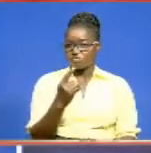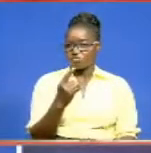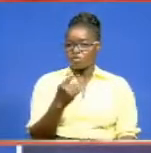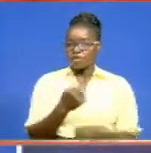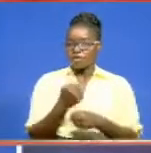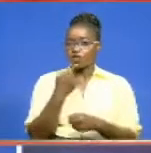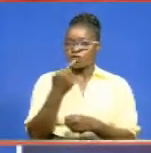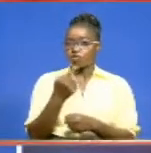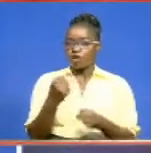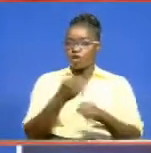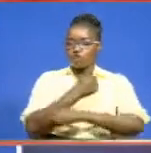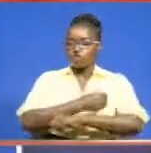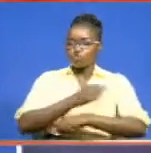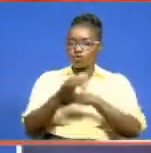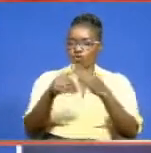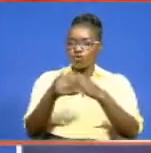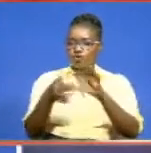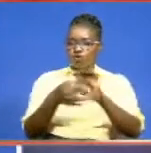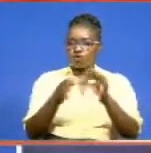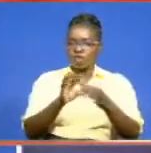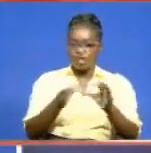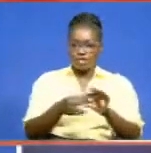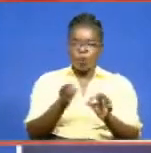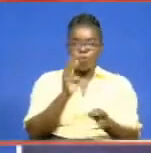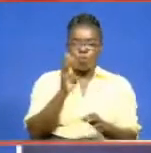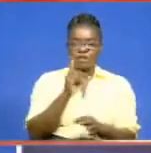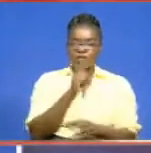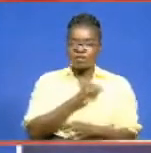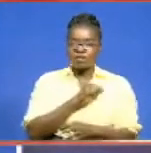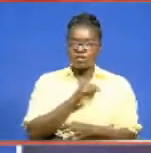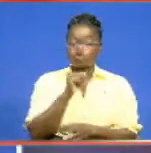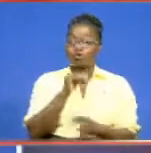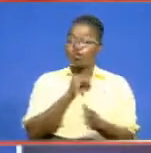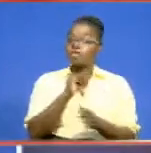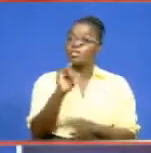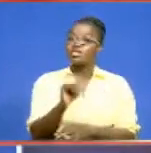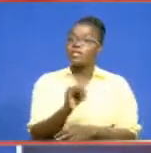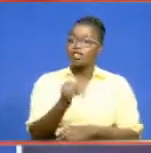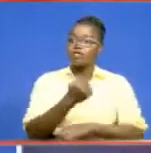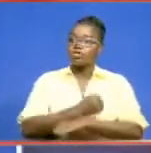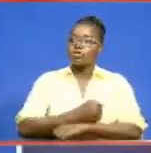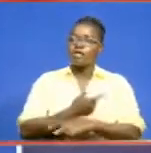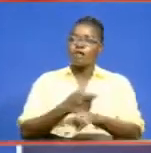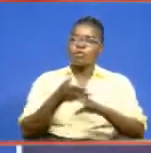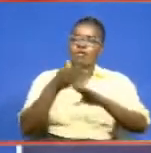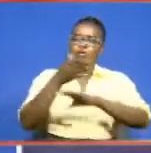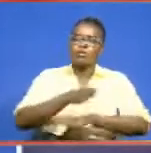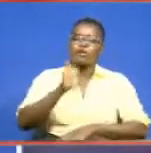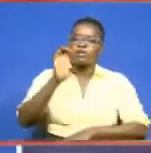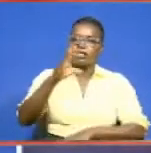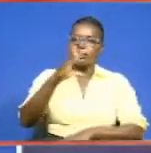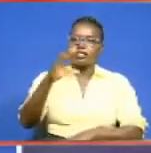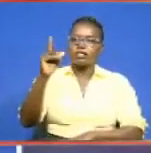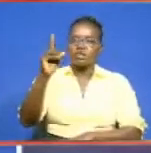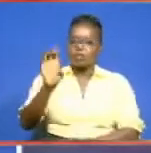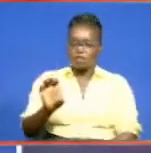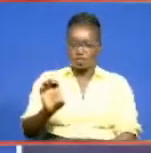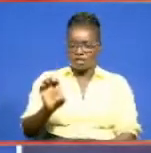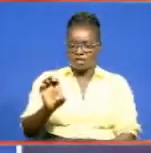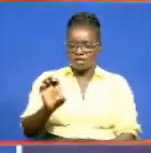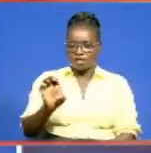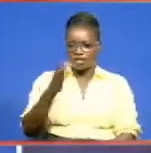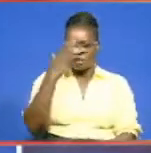our schools are connected with water, and not just schools, imeenda mpaka kwa ECD.